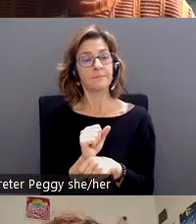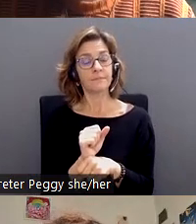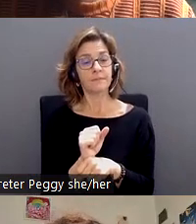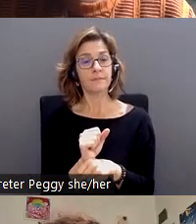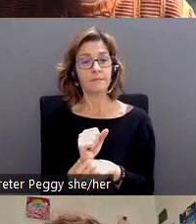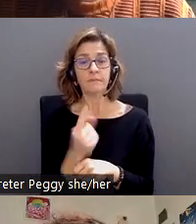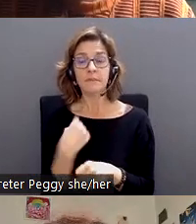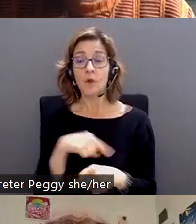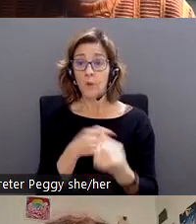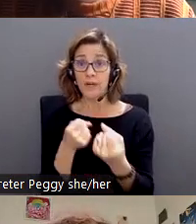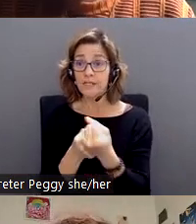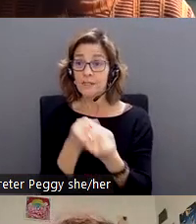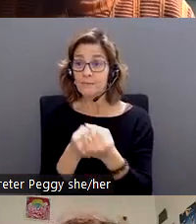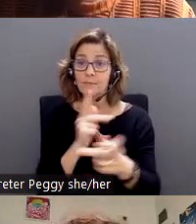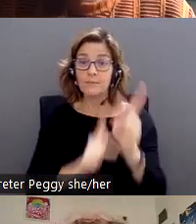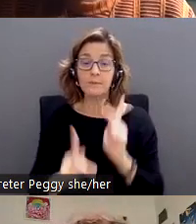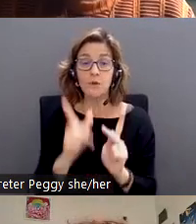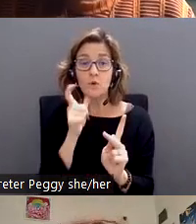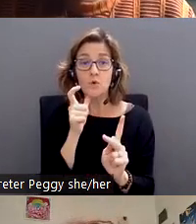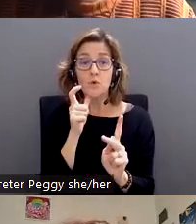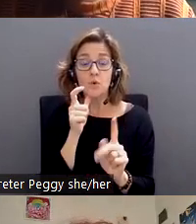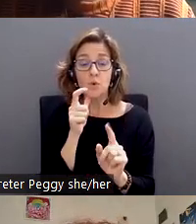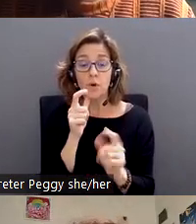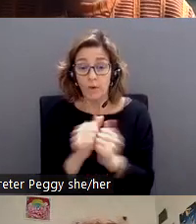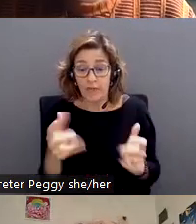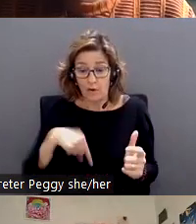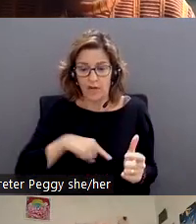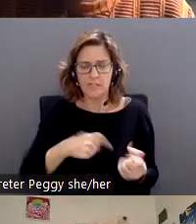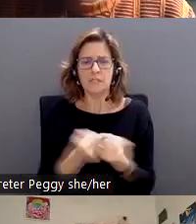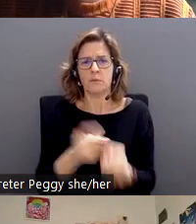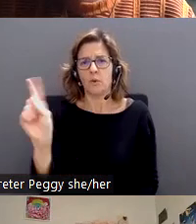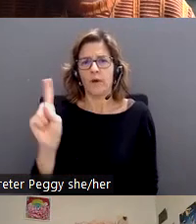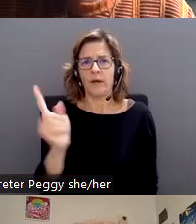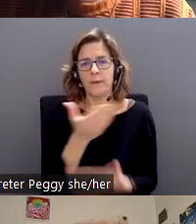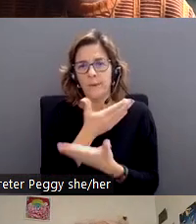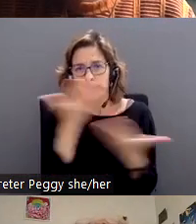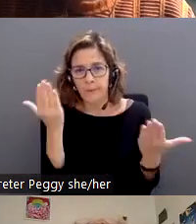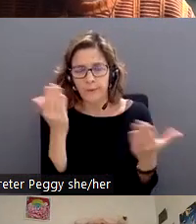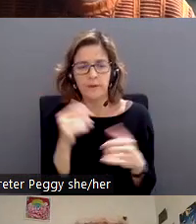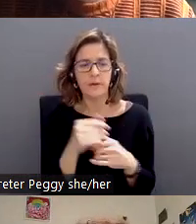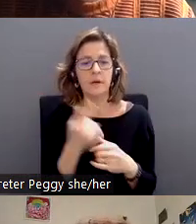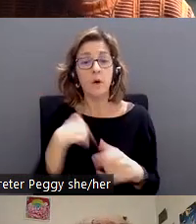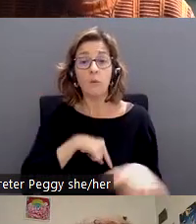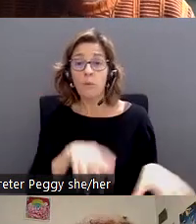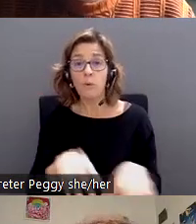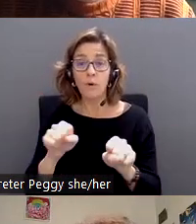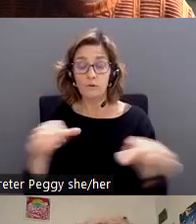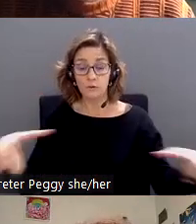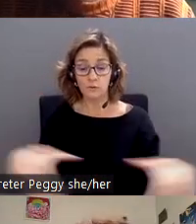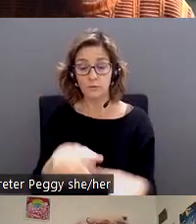folks who may not have supports elsewhere. We have peer groups that come together and talk about their experiences